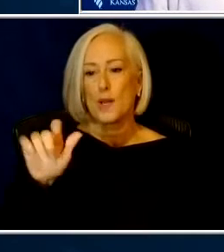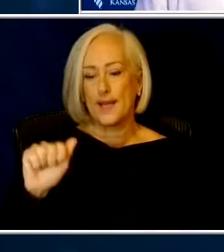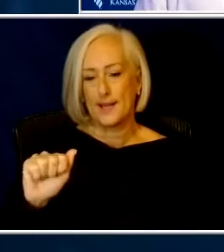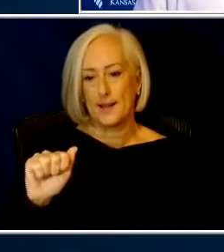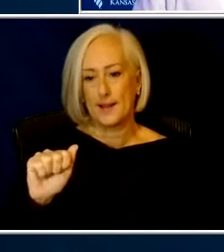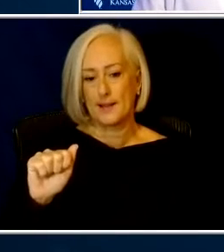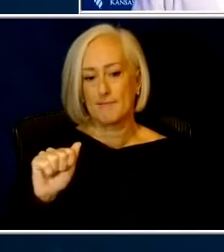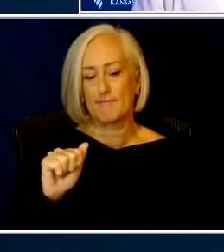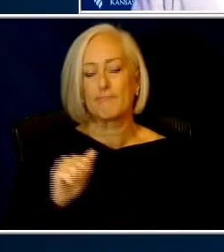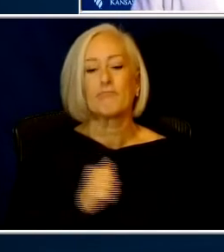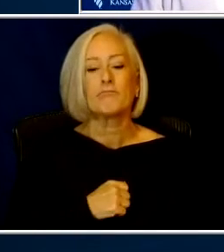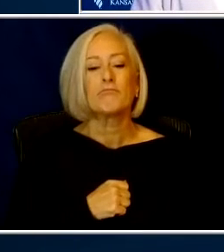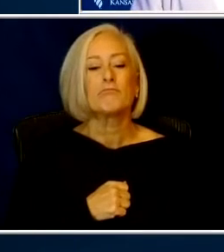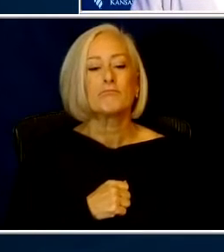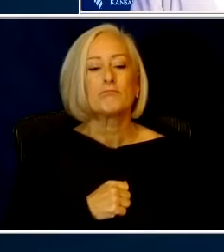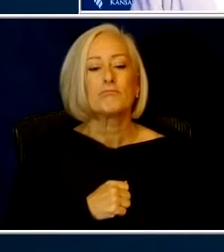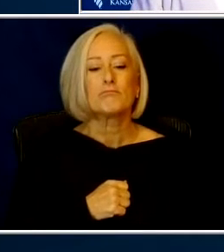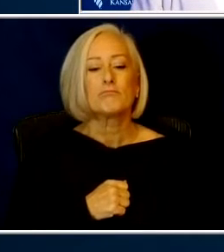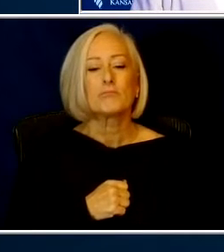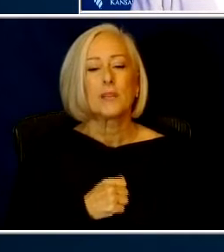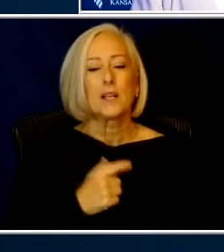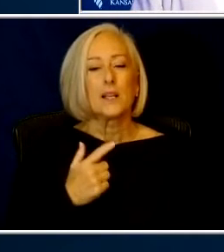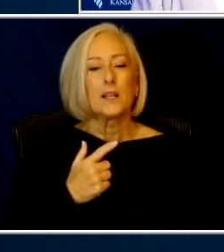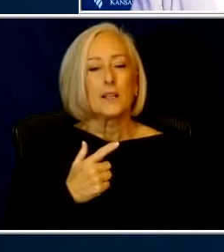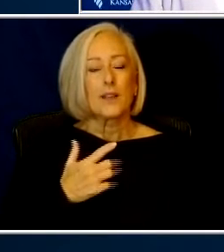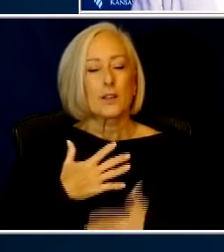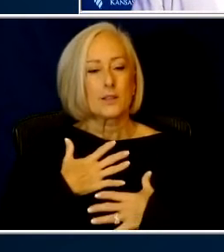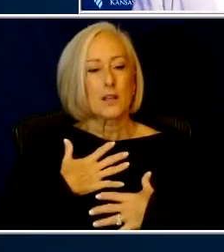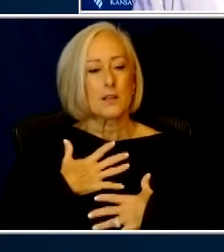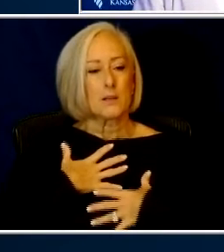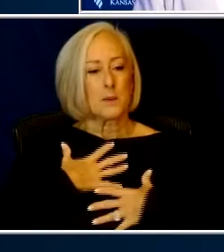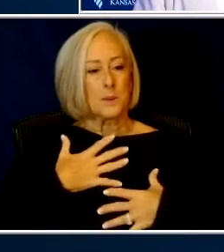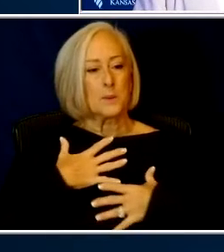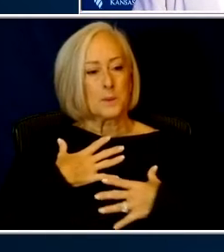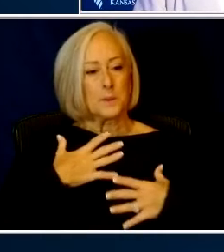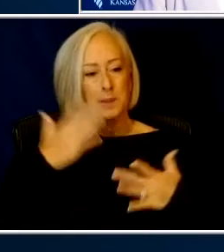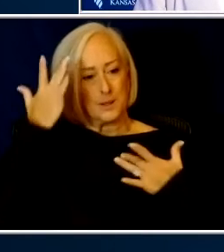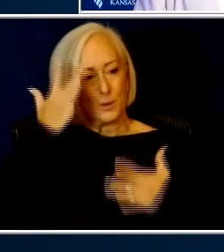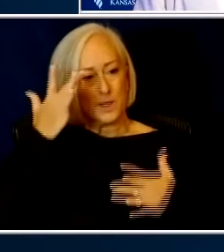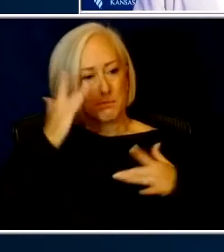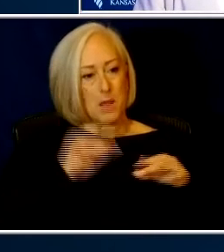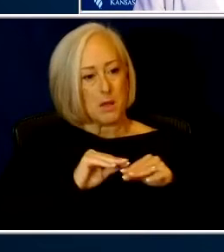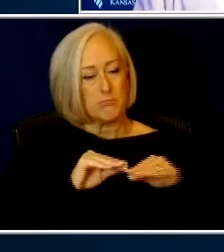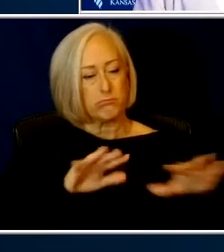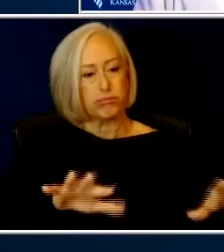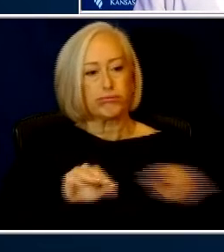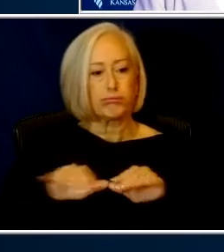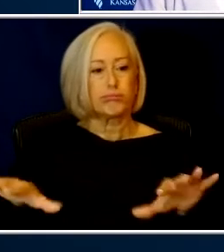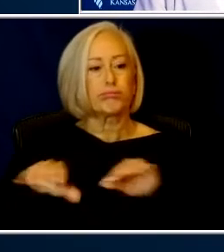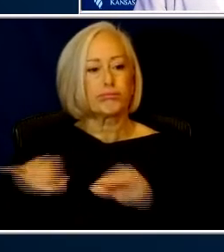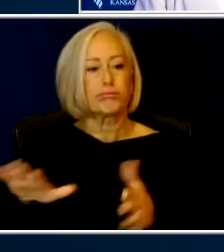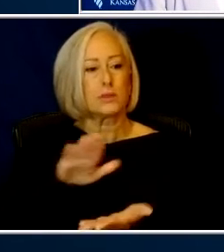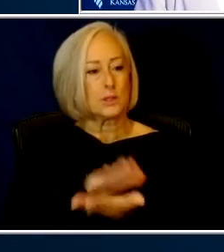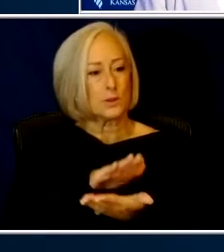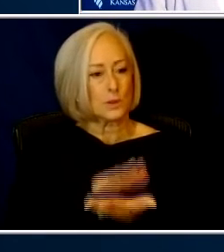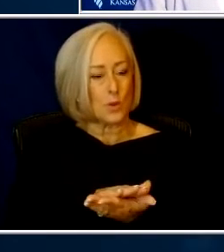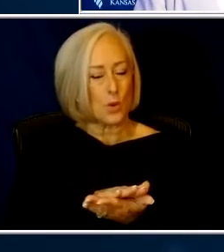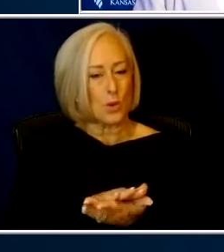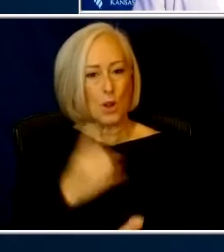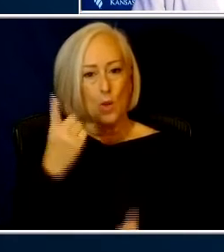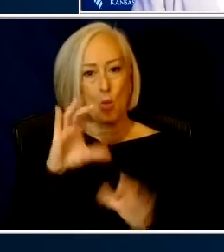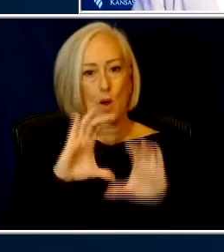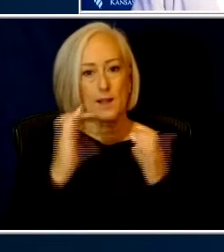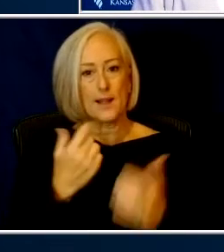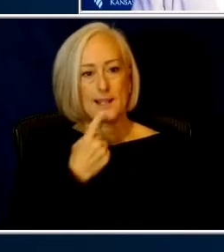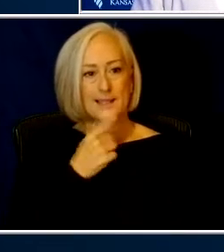that there's some kind of upper respiratory virus that's been going around at schools. One class was reporting like 8 to 10 kids